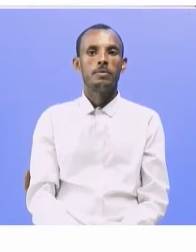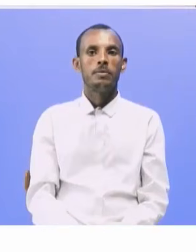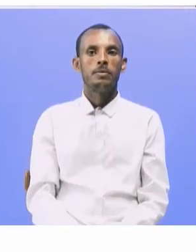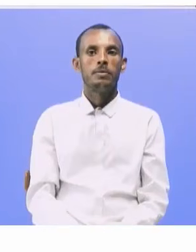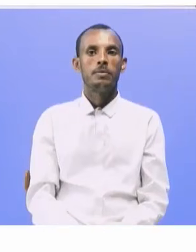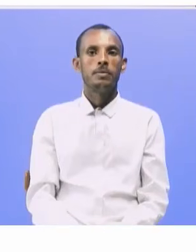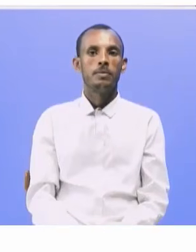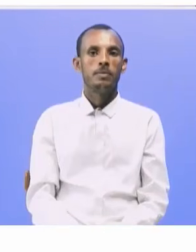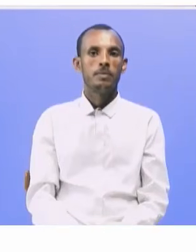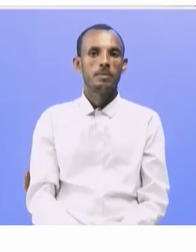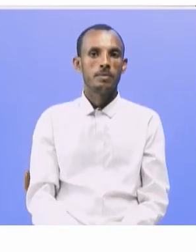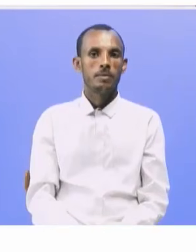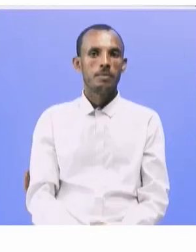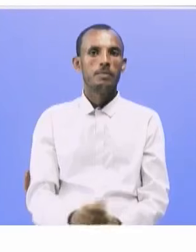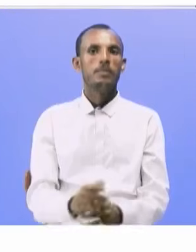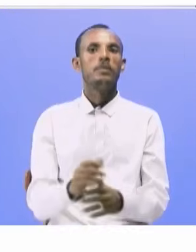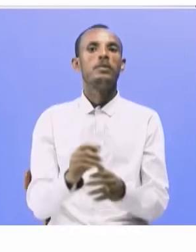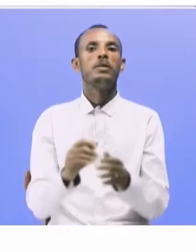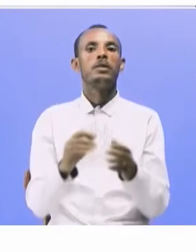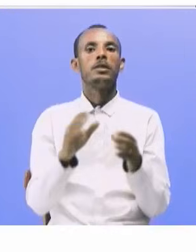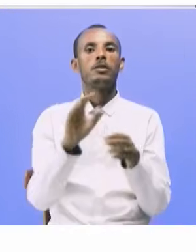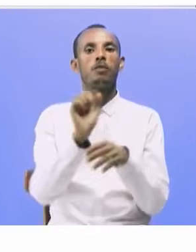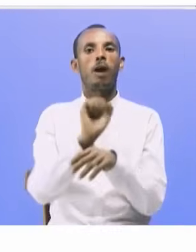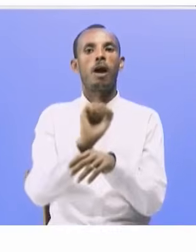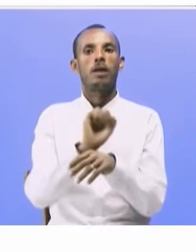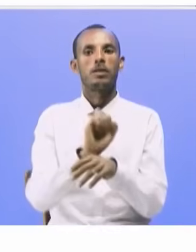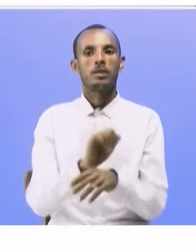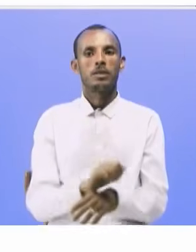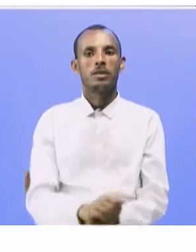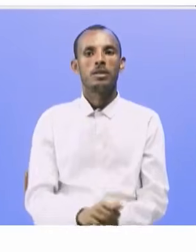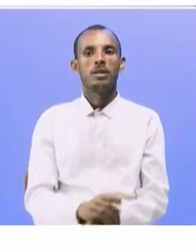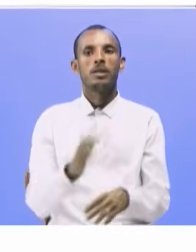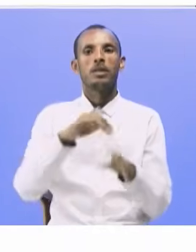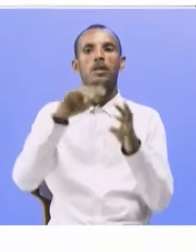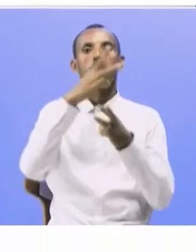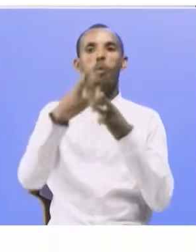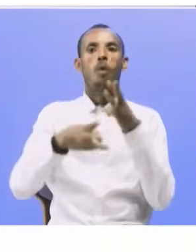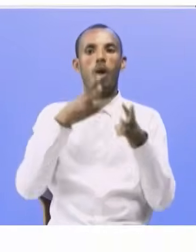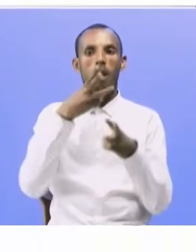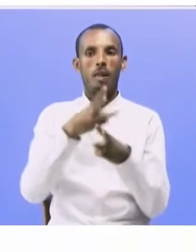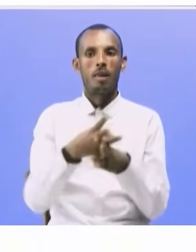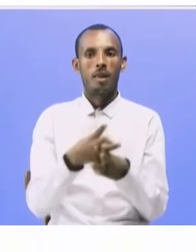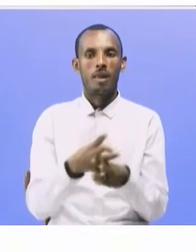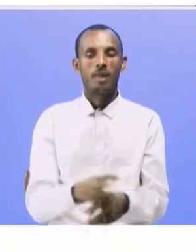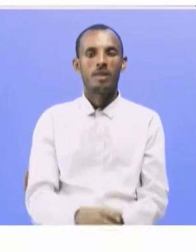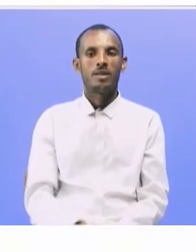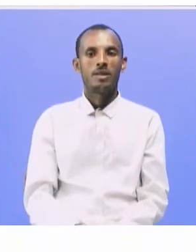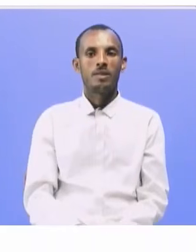cars. The set of cars in the world.